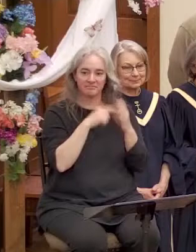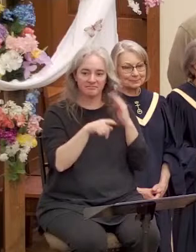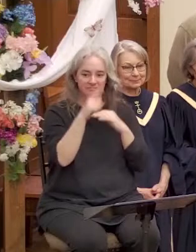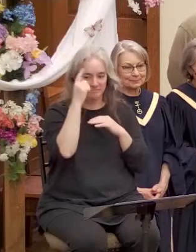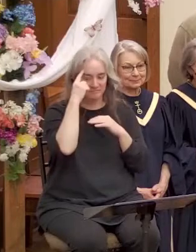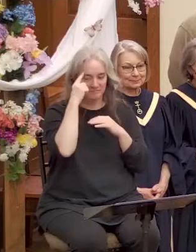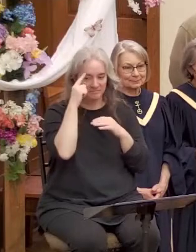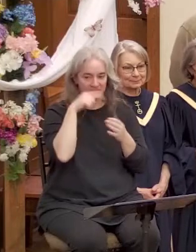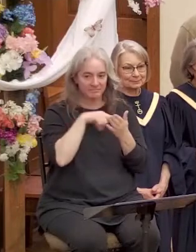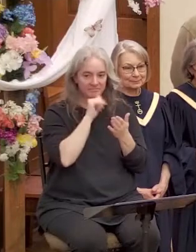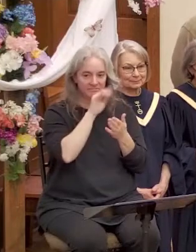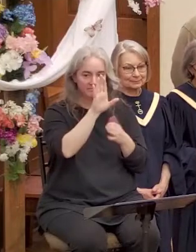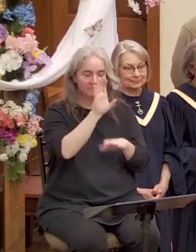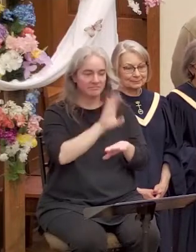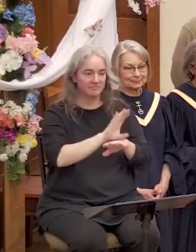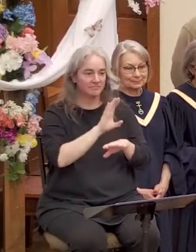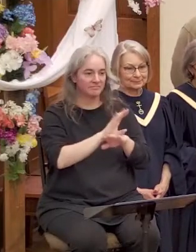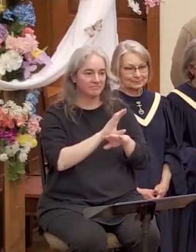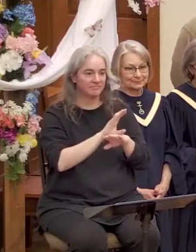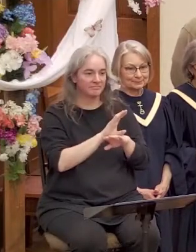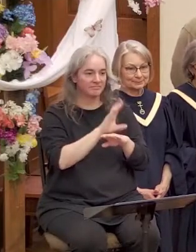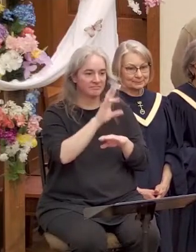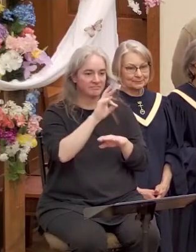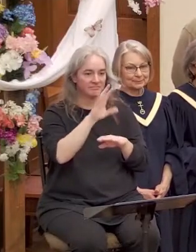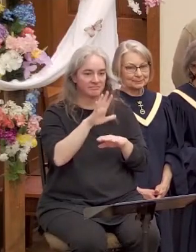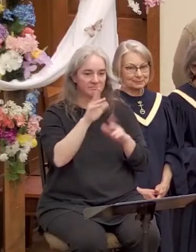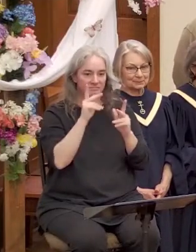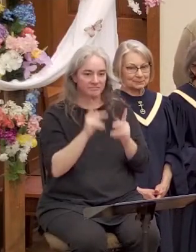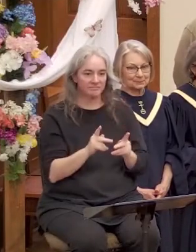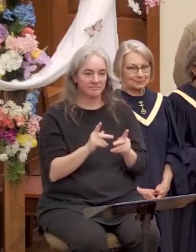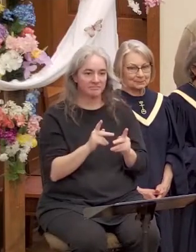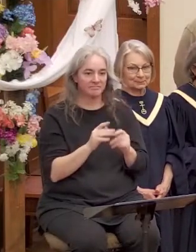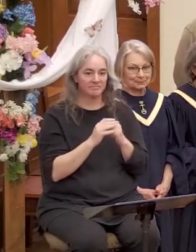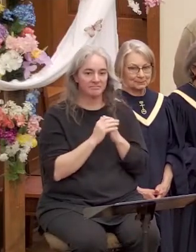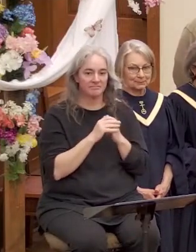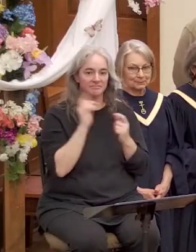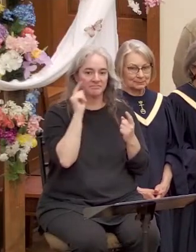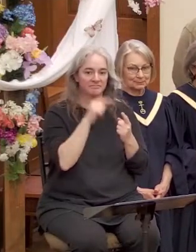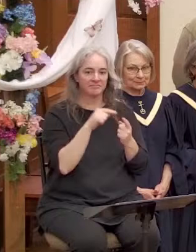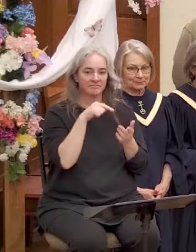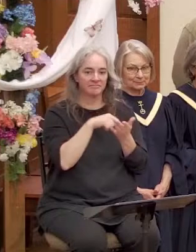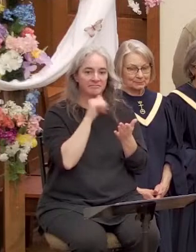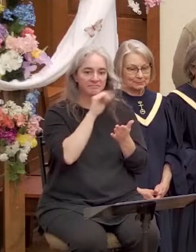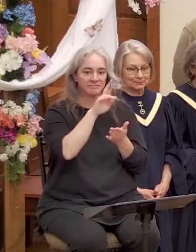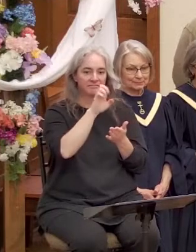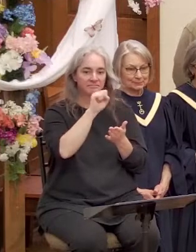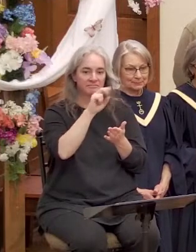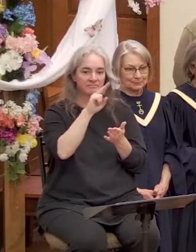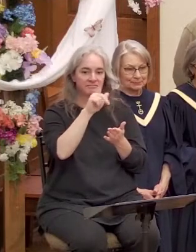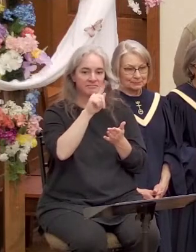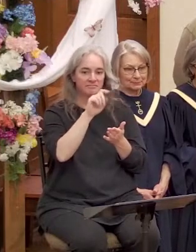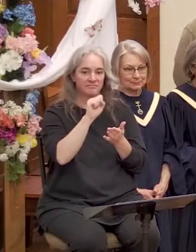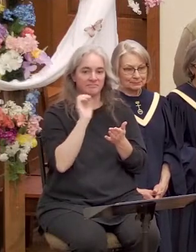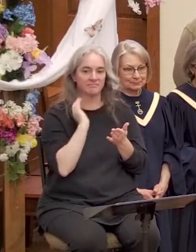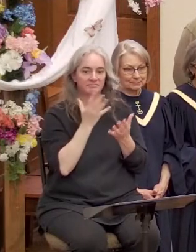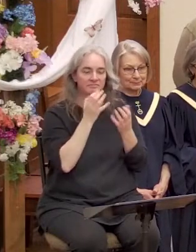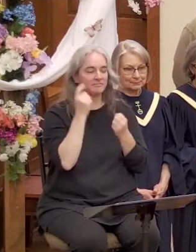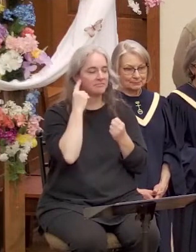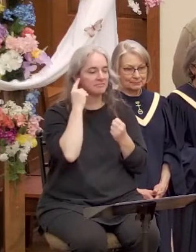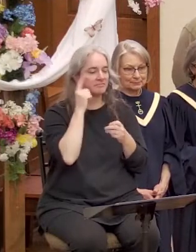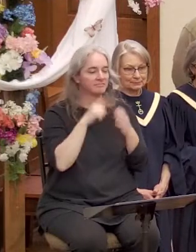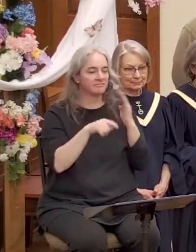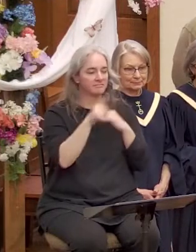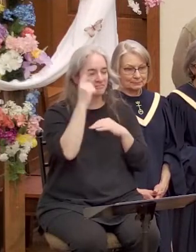This is your congregation. 75 people responded. This is the results of that. We want to hear what you think about